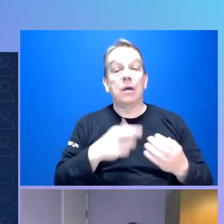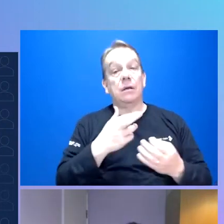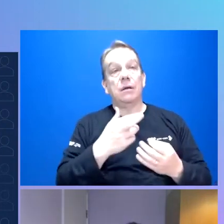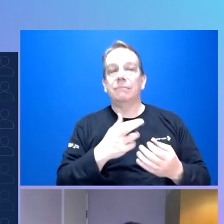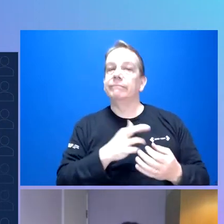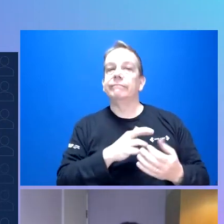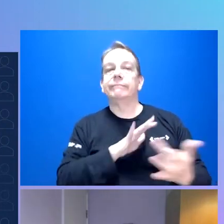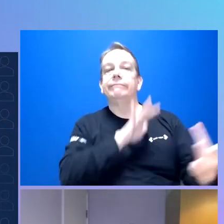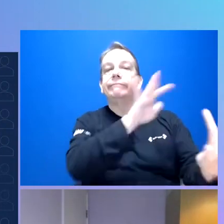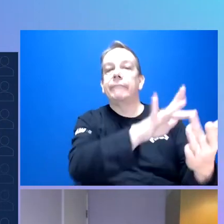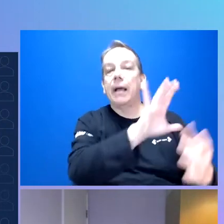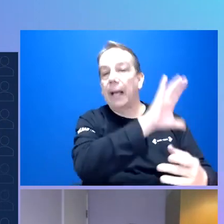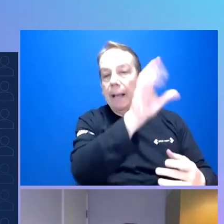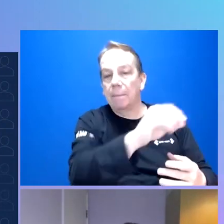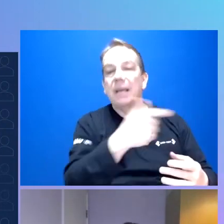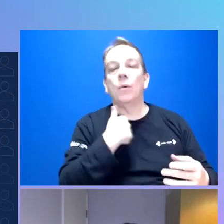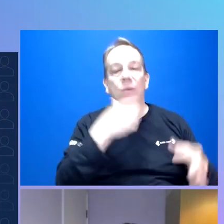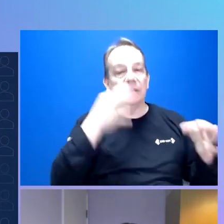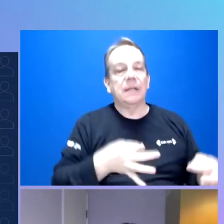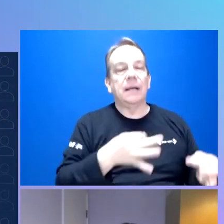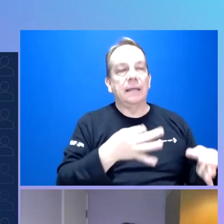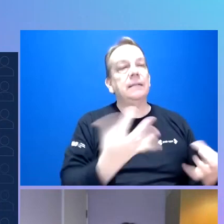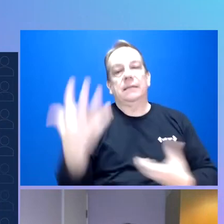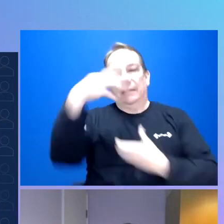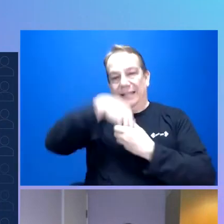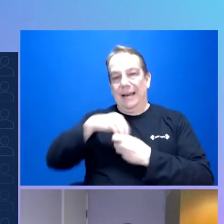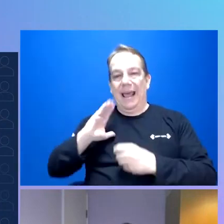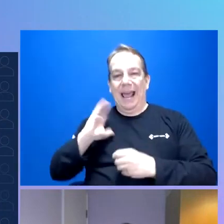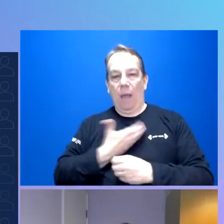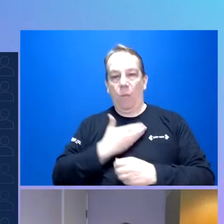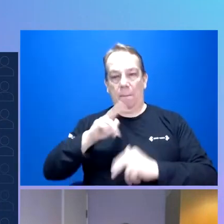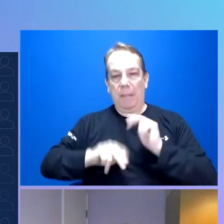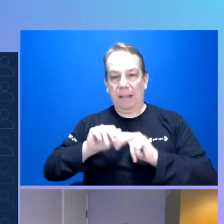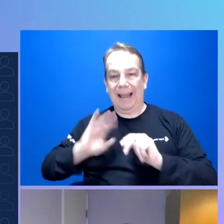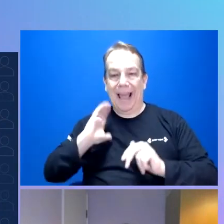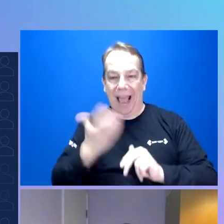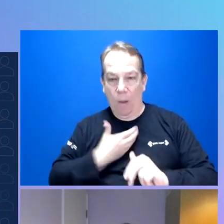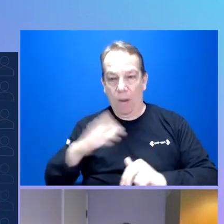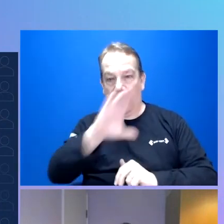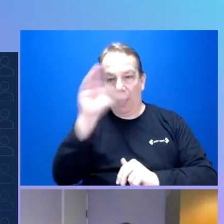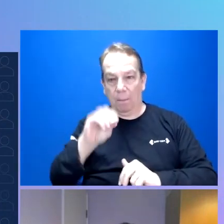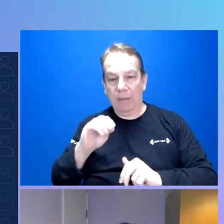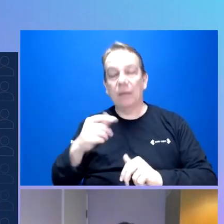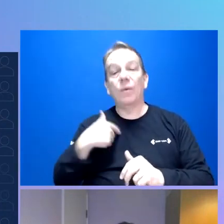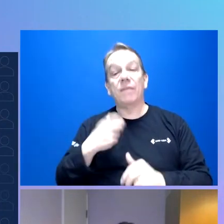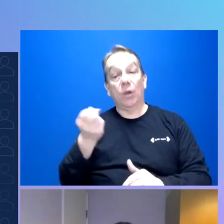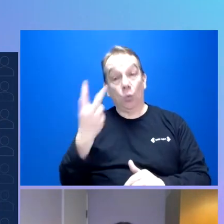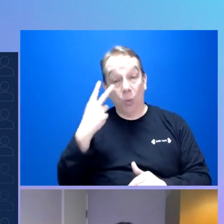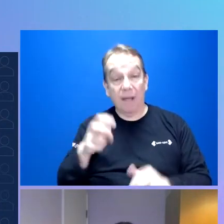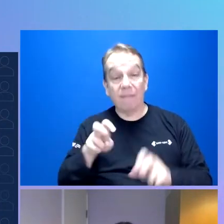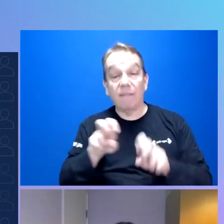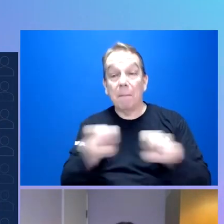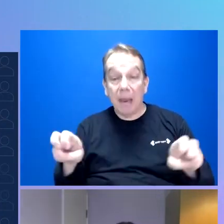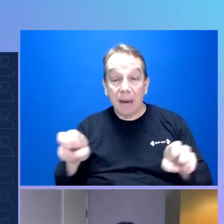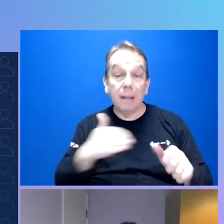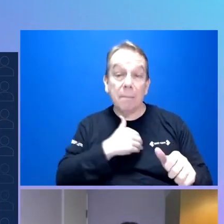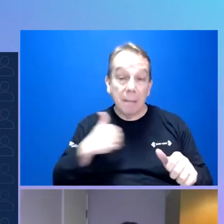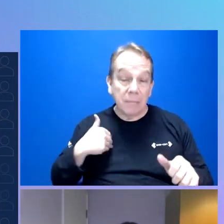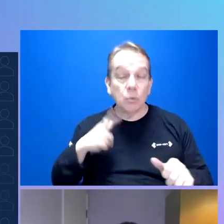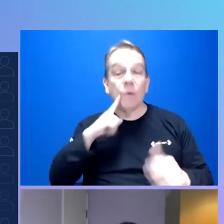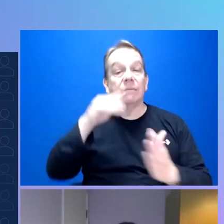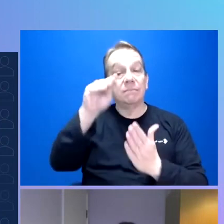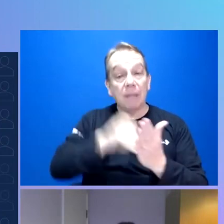we have been working on bringing this in-house. And right now we have 12 confirmed panel members who have completed consent